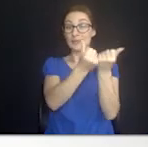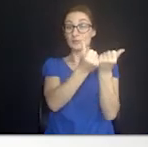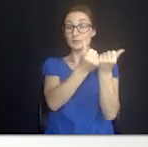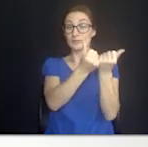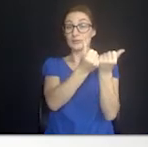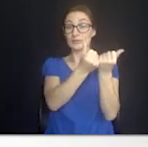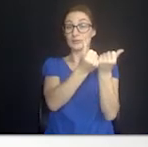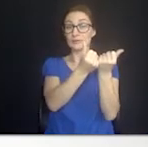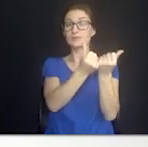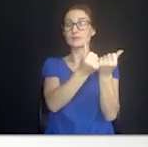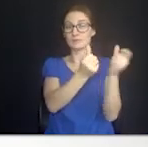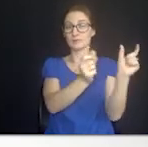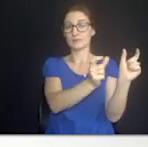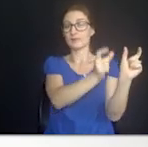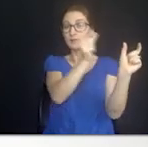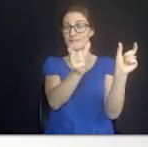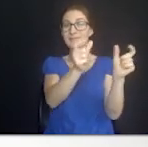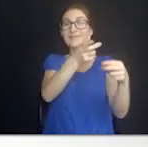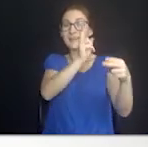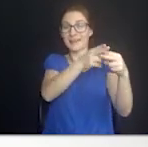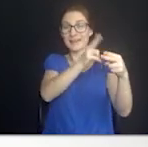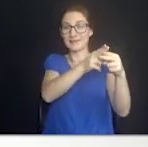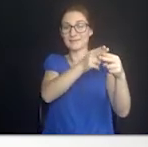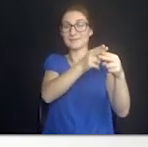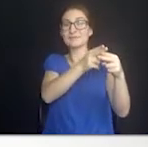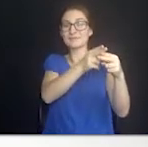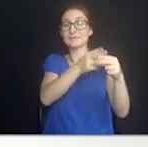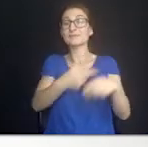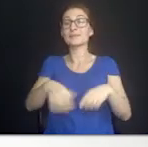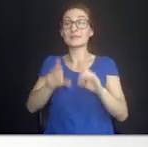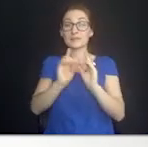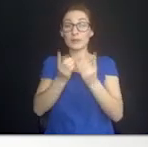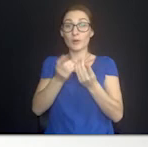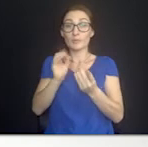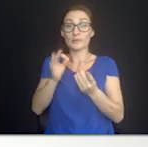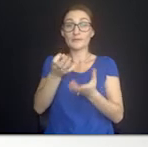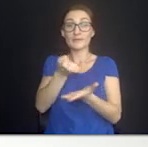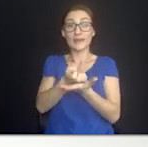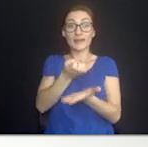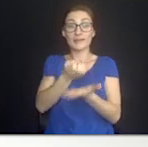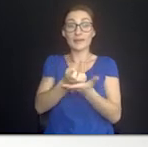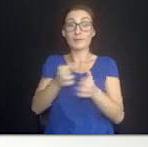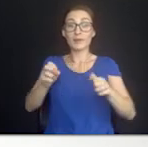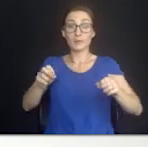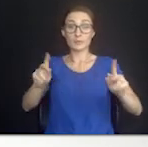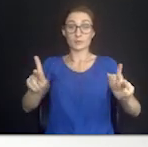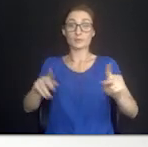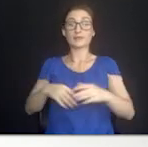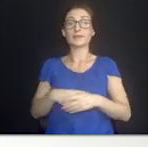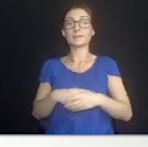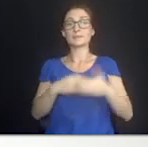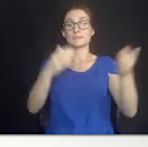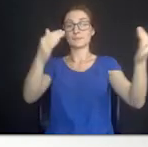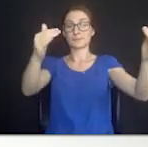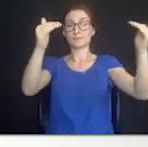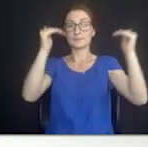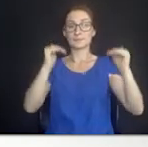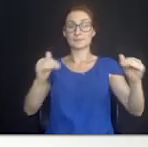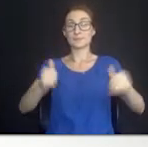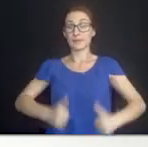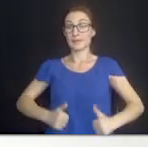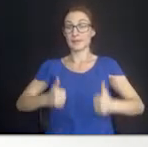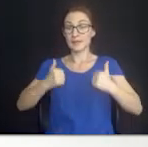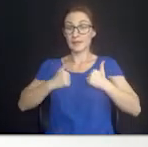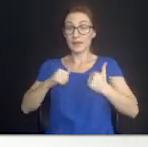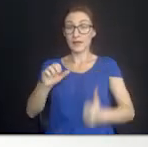the agency, it lists the name of the agency that has oversight, which is the Department of Economic Opportunity. And then